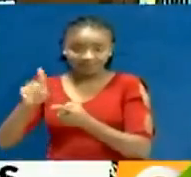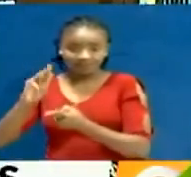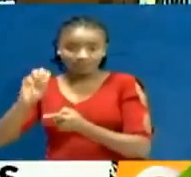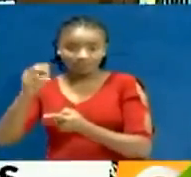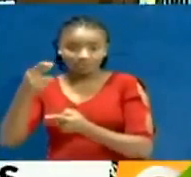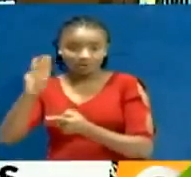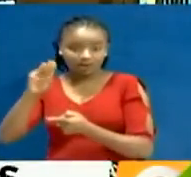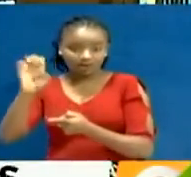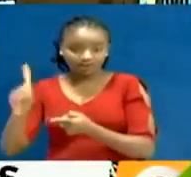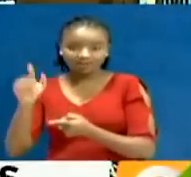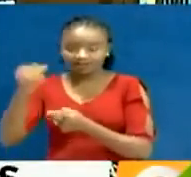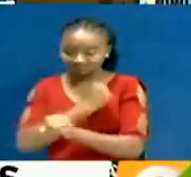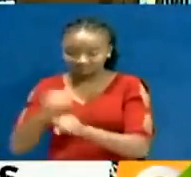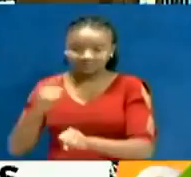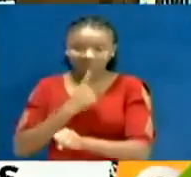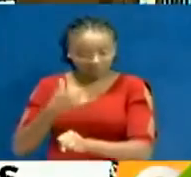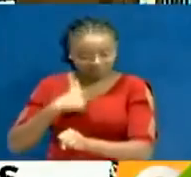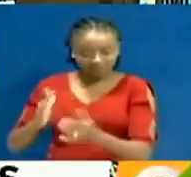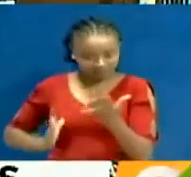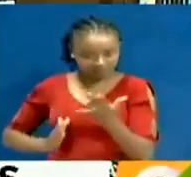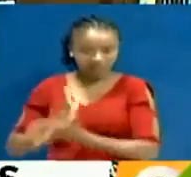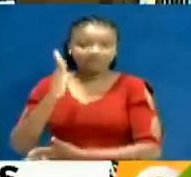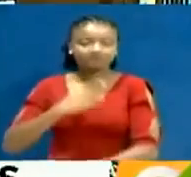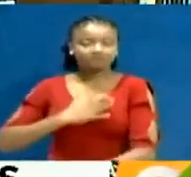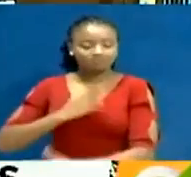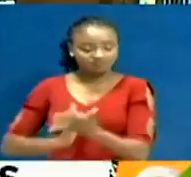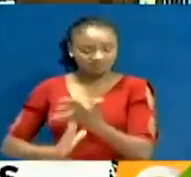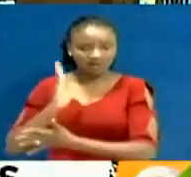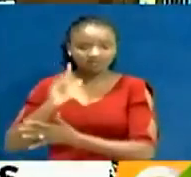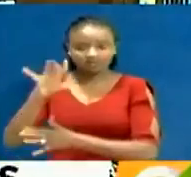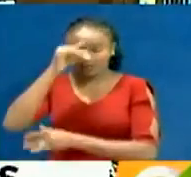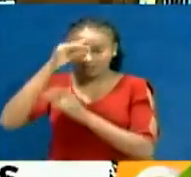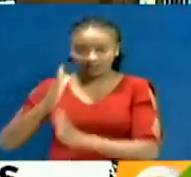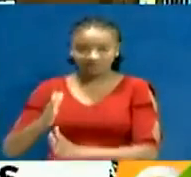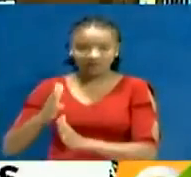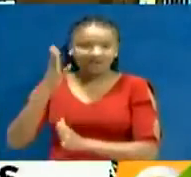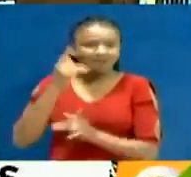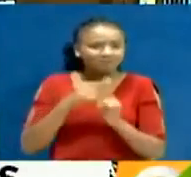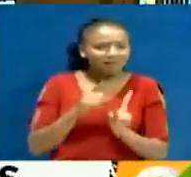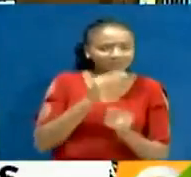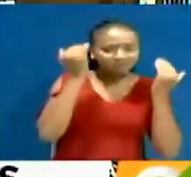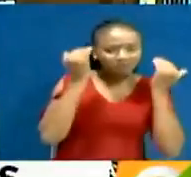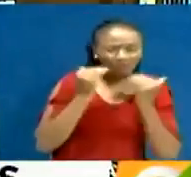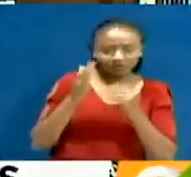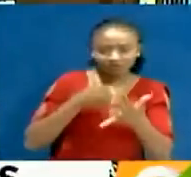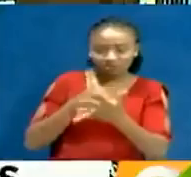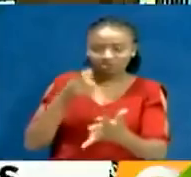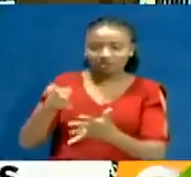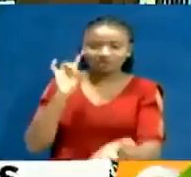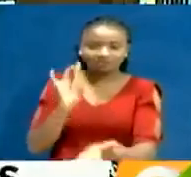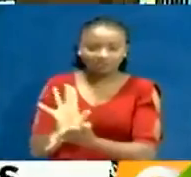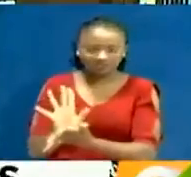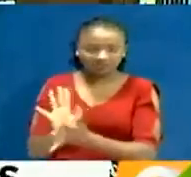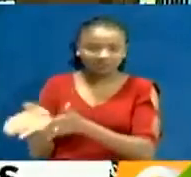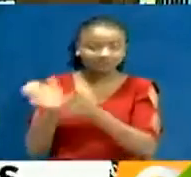Governor Mohamed Mahmoud maintains that he is the rightful leader of the county after a court suspended the decision to kick him out. But